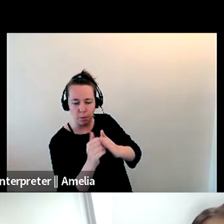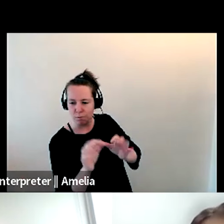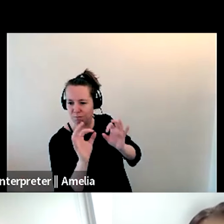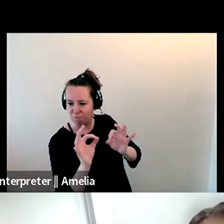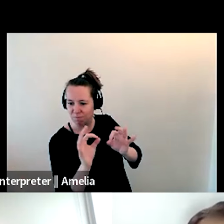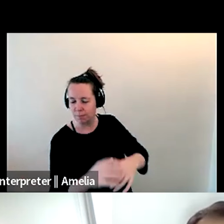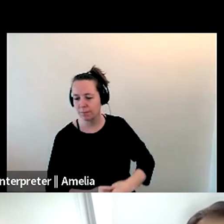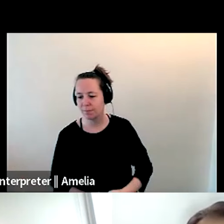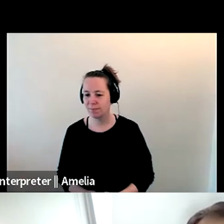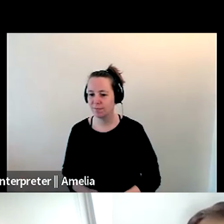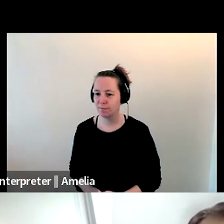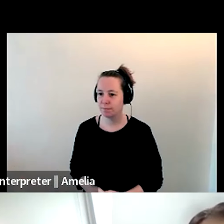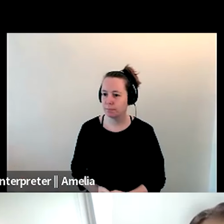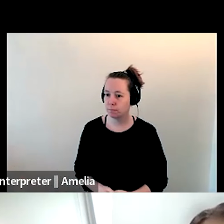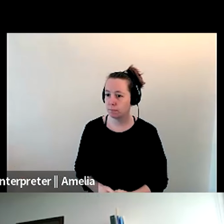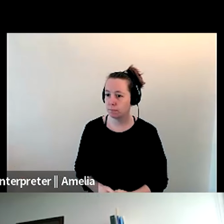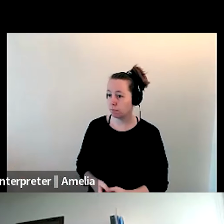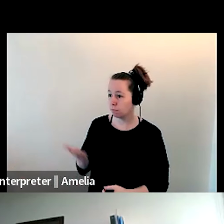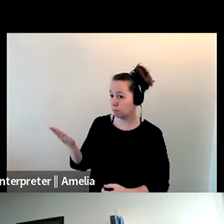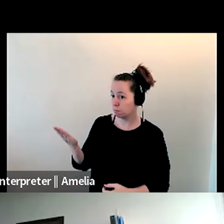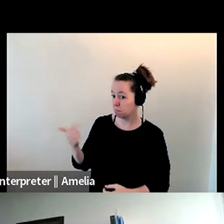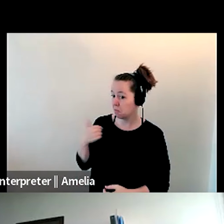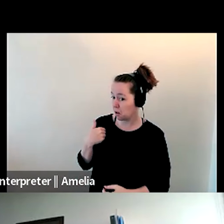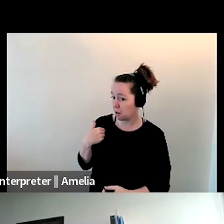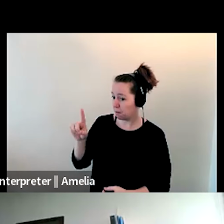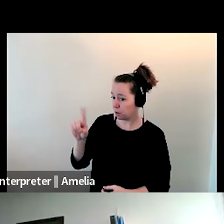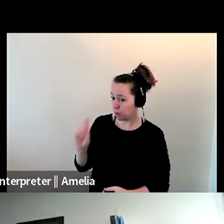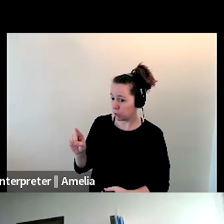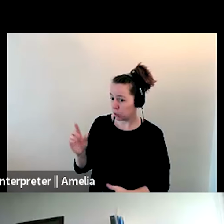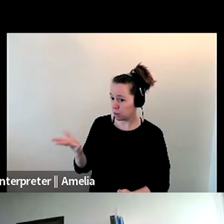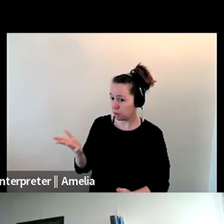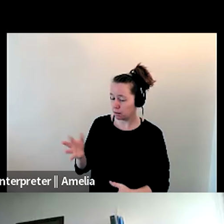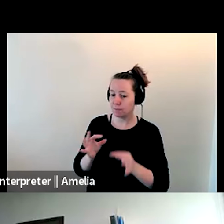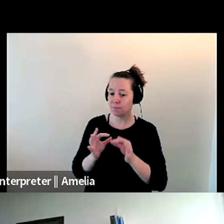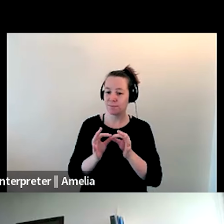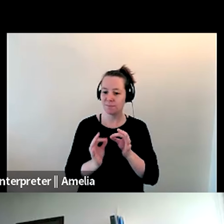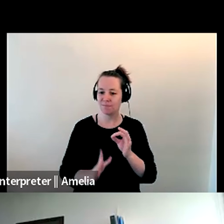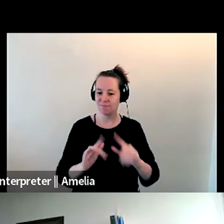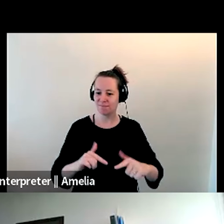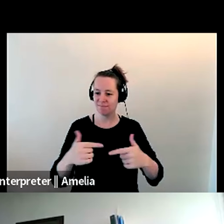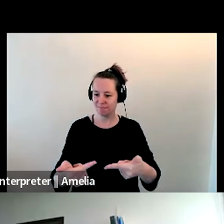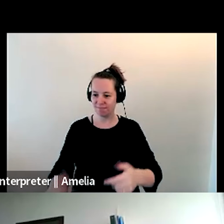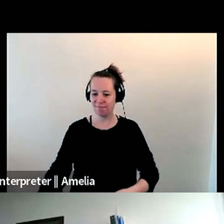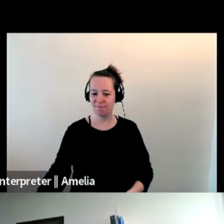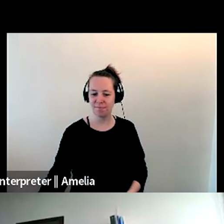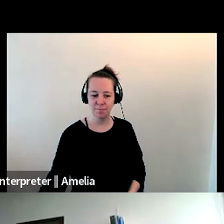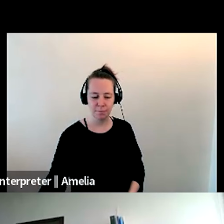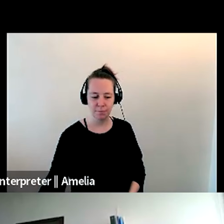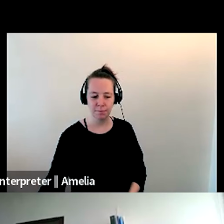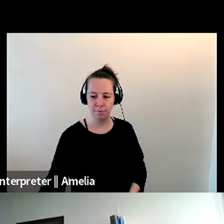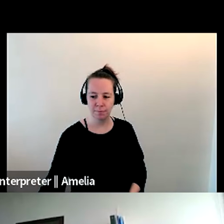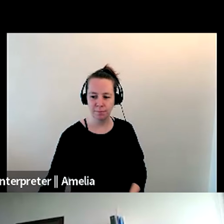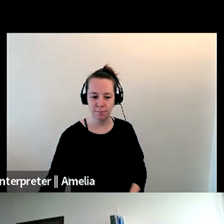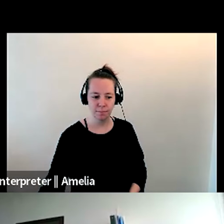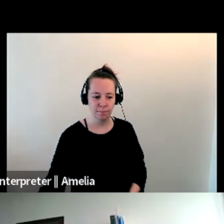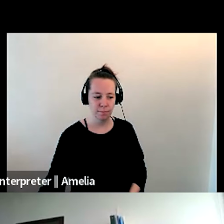Excellent. Do you have any questions for our guests, Madeline? Yeah, Elizabeth, so now that I've kind of got this personality assessment and I can see how